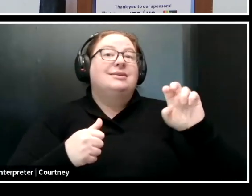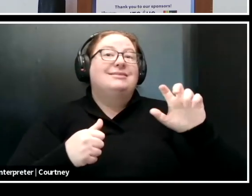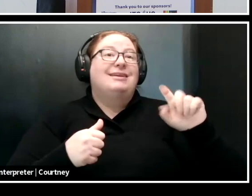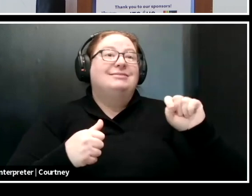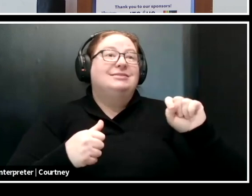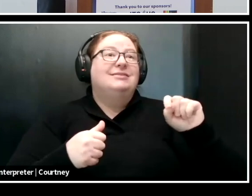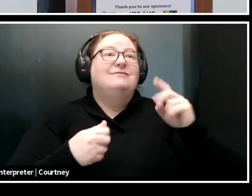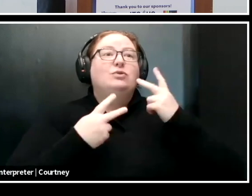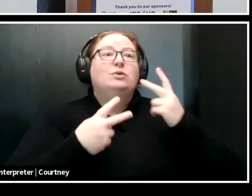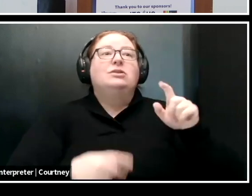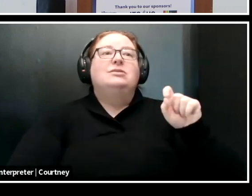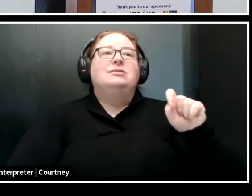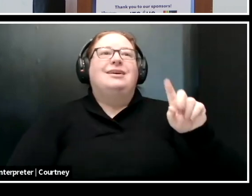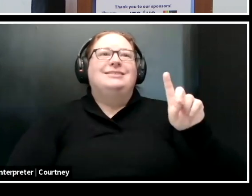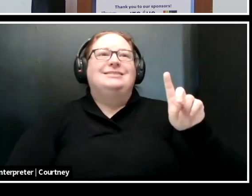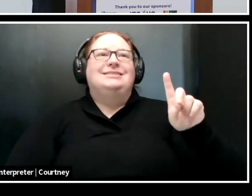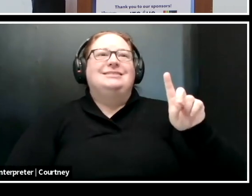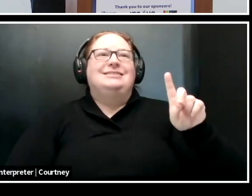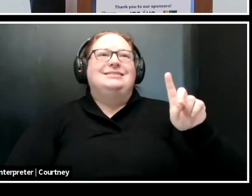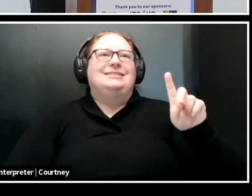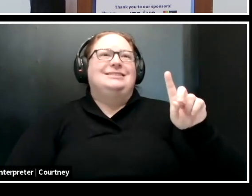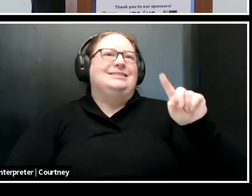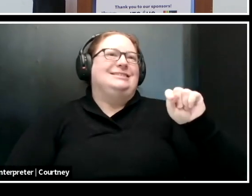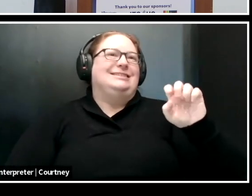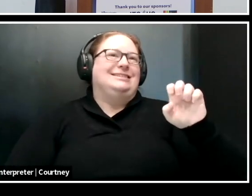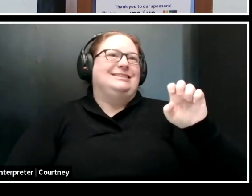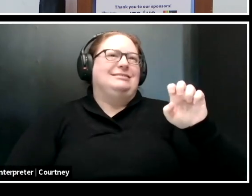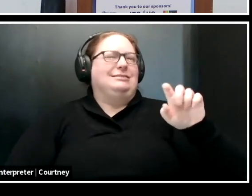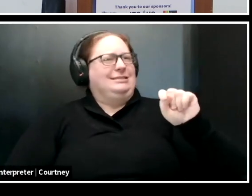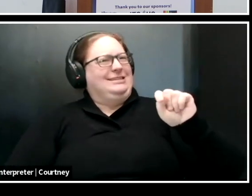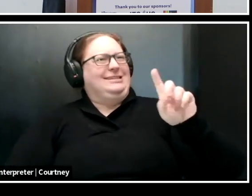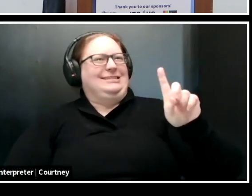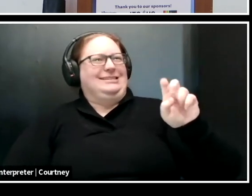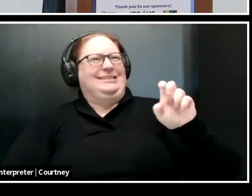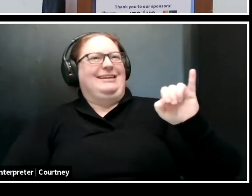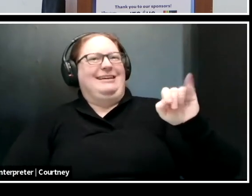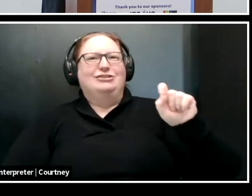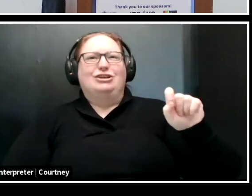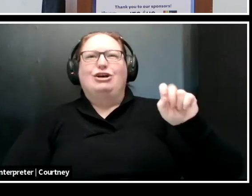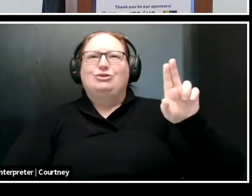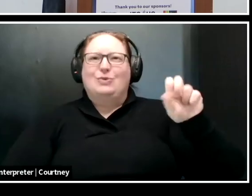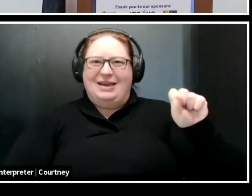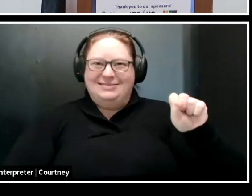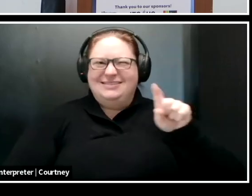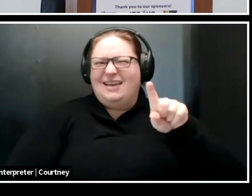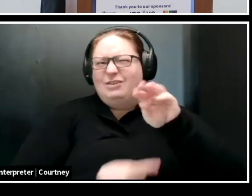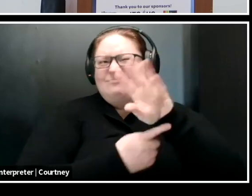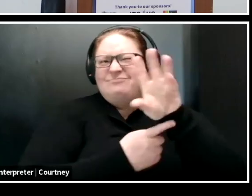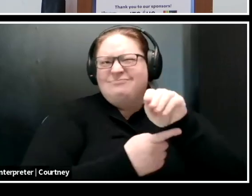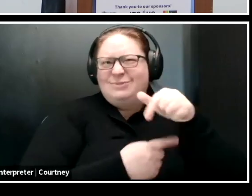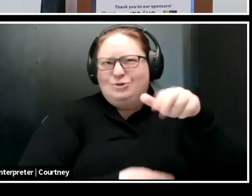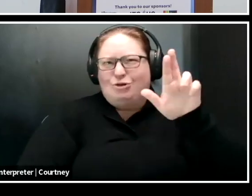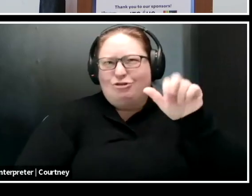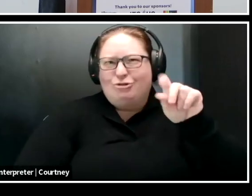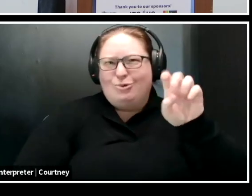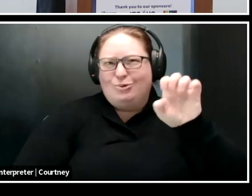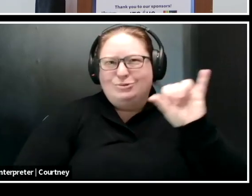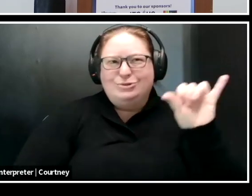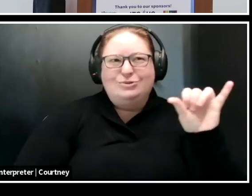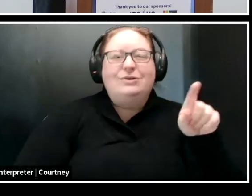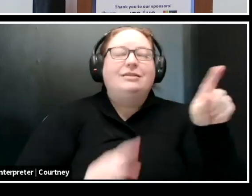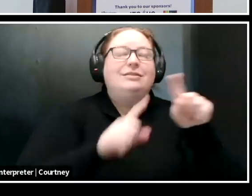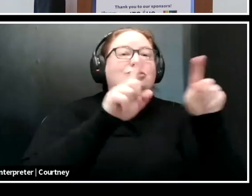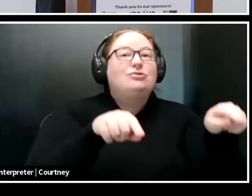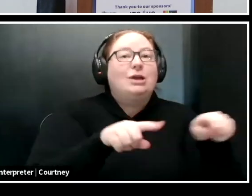osconnectviewer.tdi.us. I do have a QR code up there, but you'll also see the screen here on the slide deck. And this basically presents a